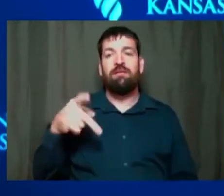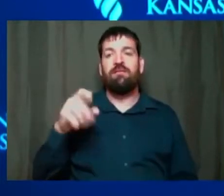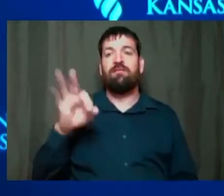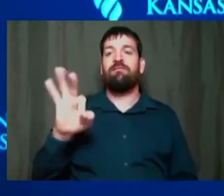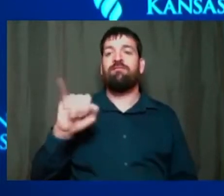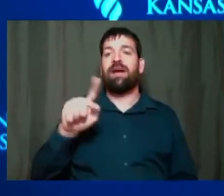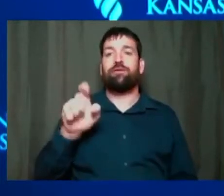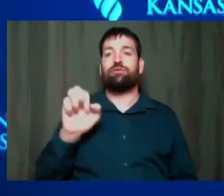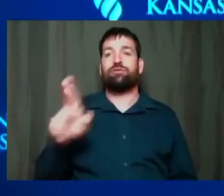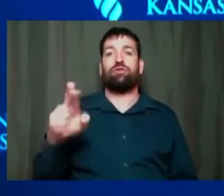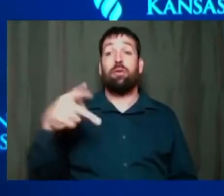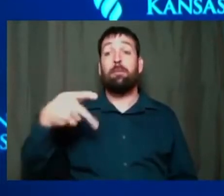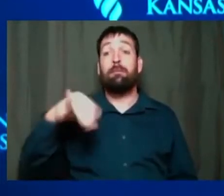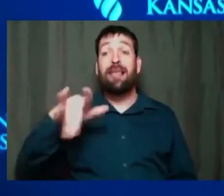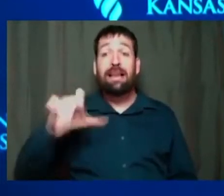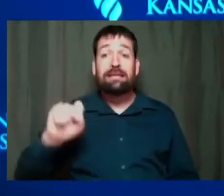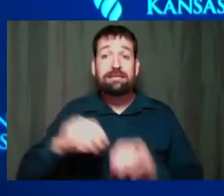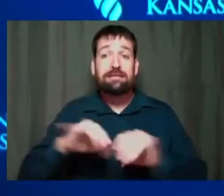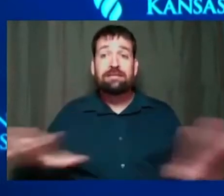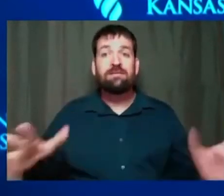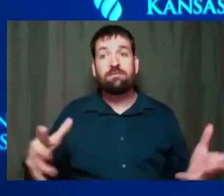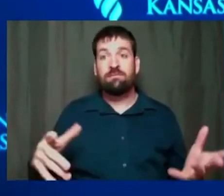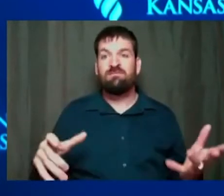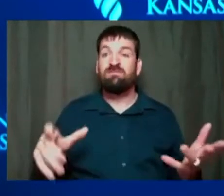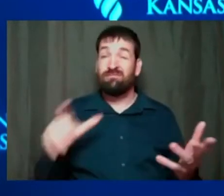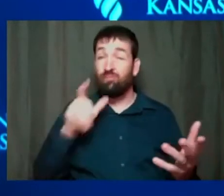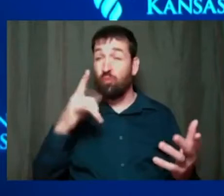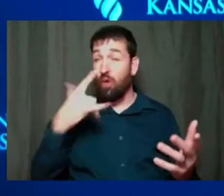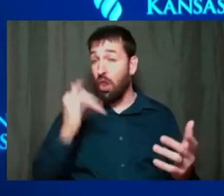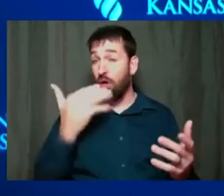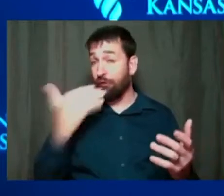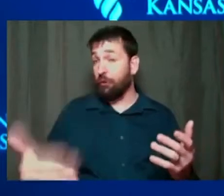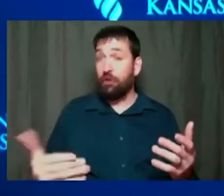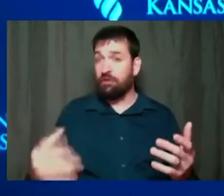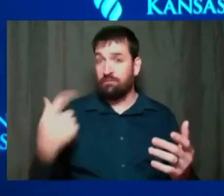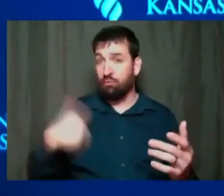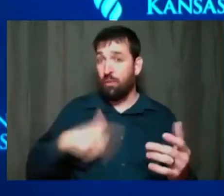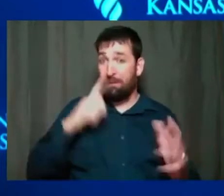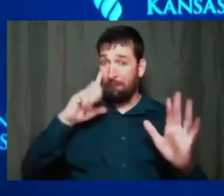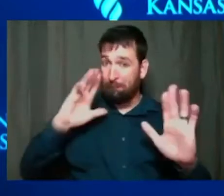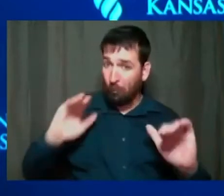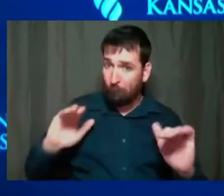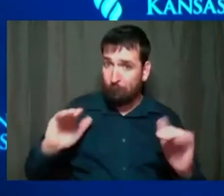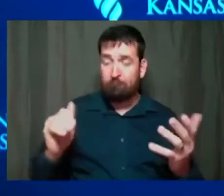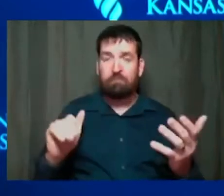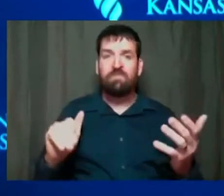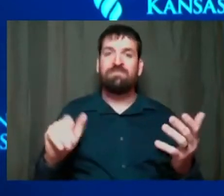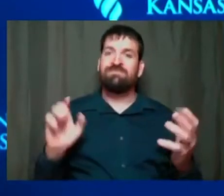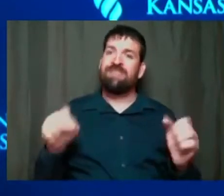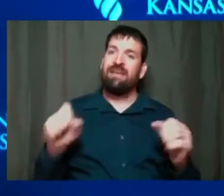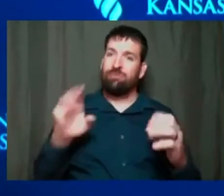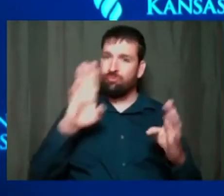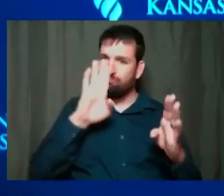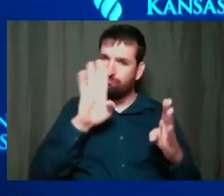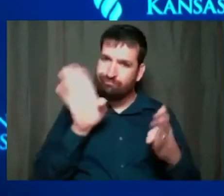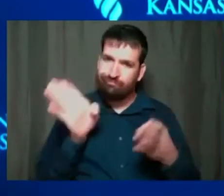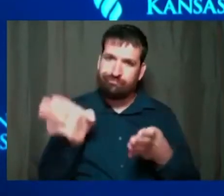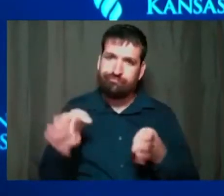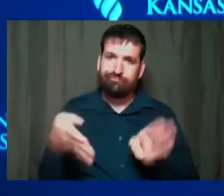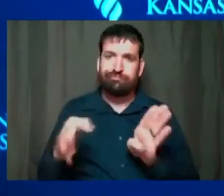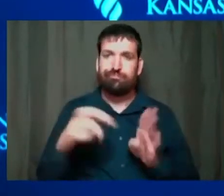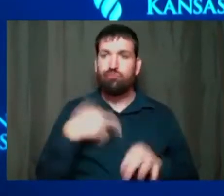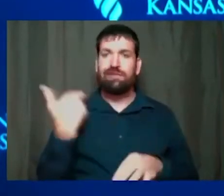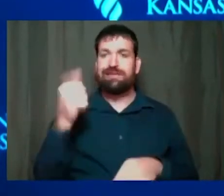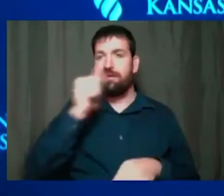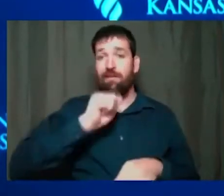trust me that that's all going to look as good as we think it is. I think you just have to shift your risk tolerance a little bit and believe that it's okay to get back